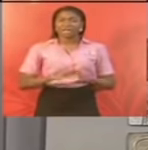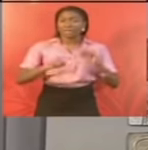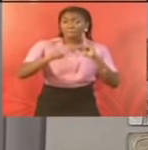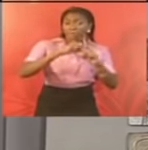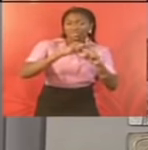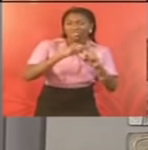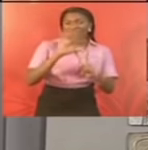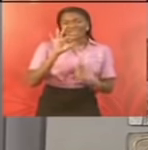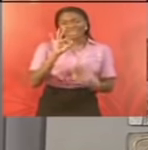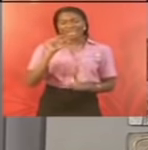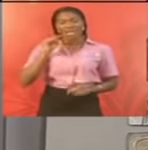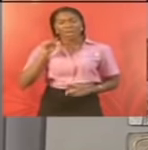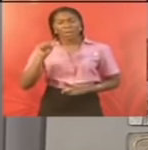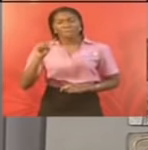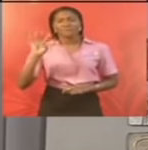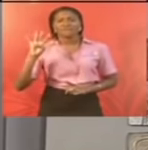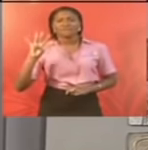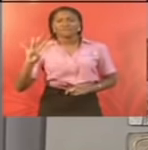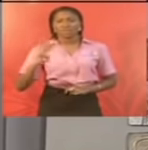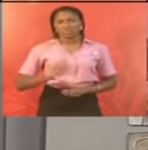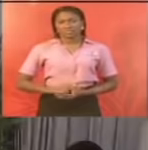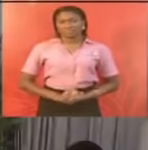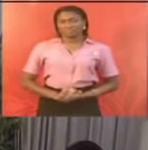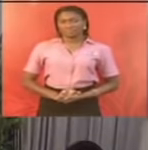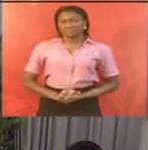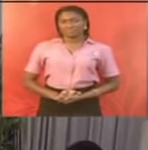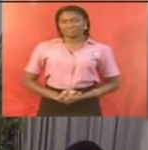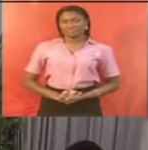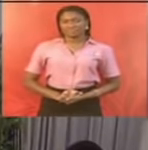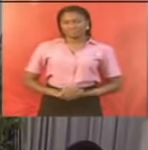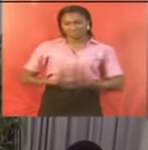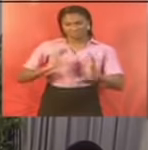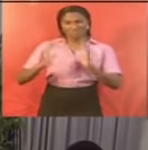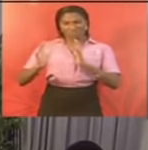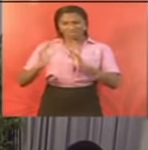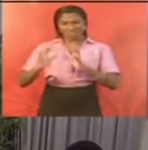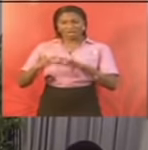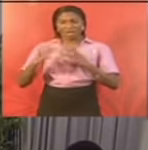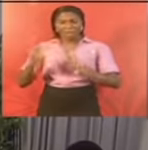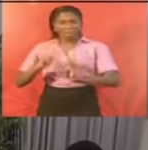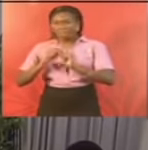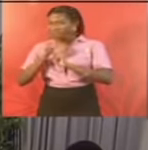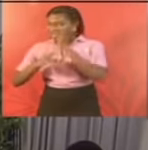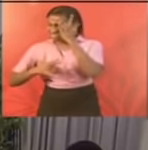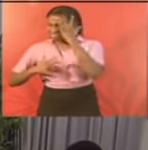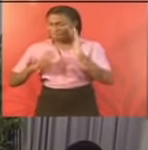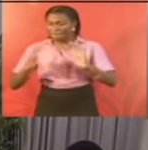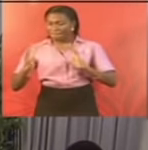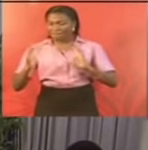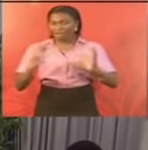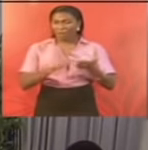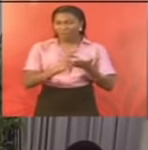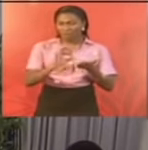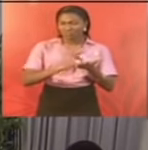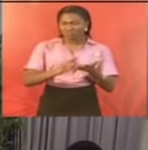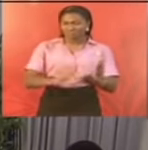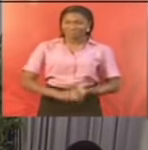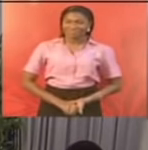Thank you very, very much, Mr. Cummins, for raising that issue. Thank you very much. And we go now to AZP